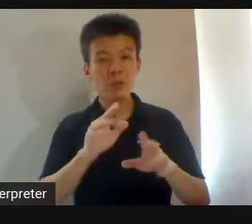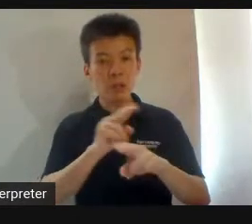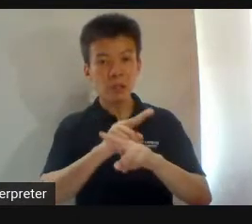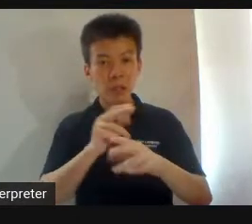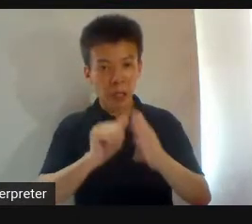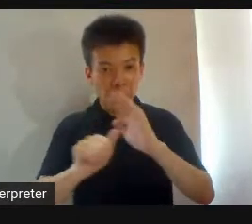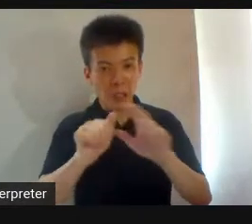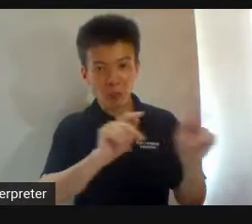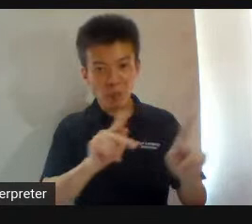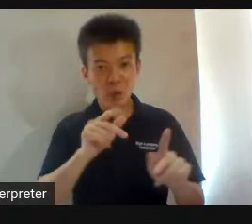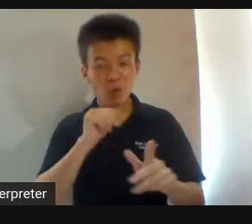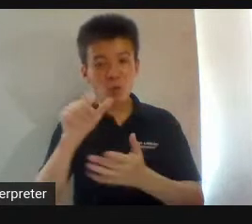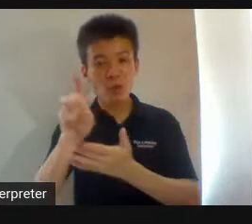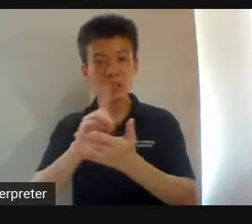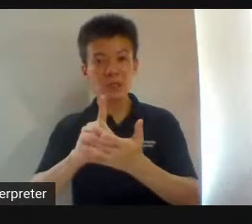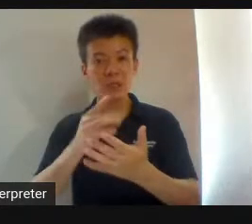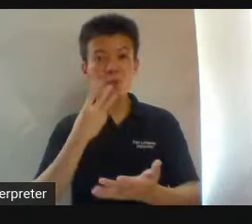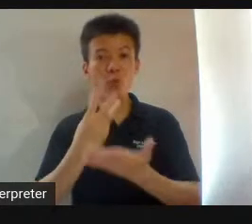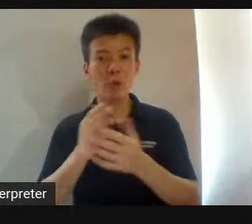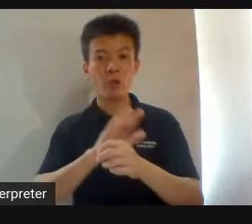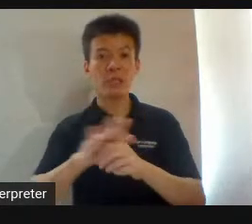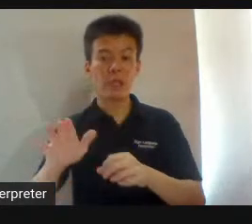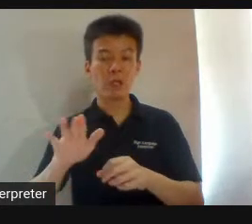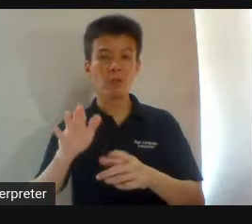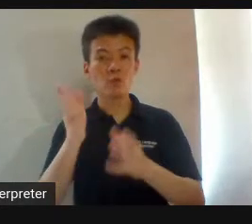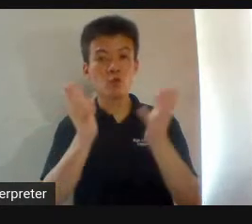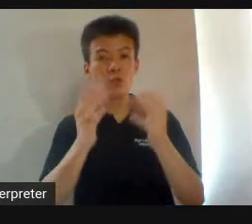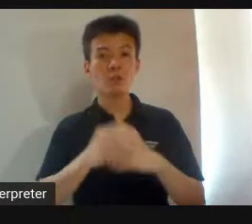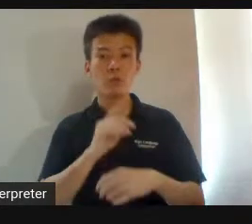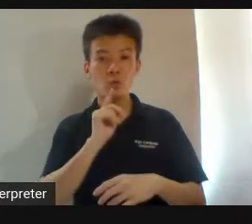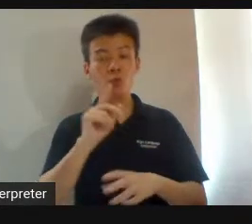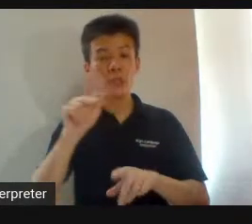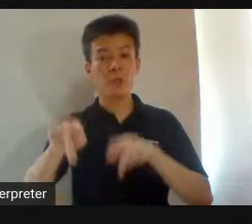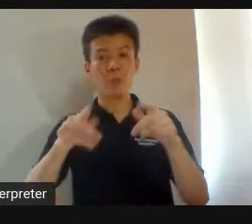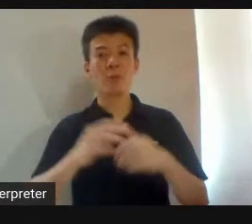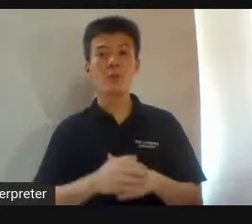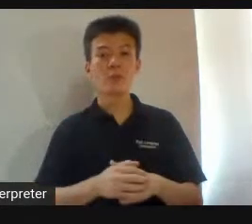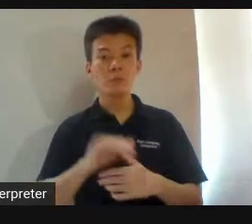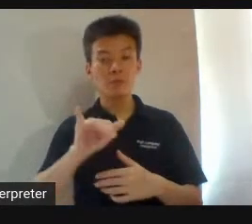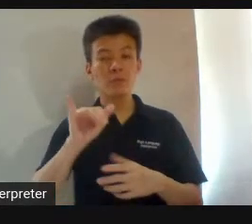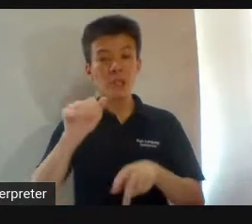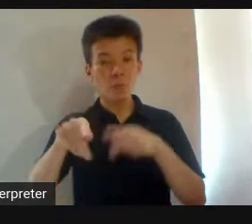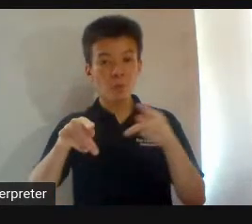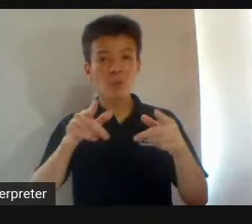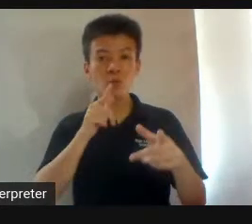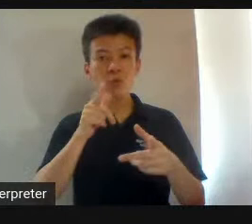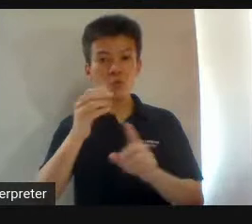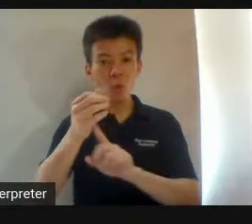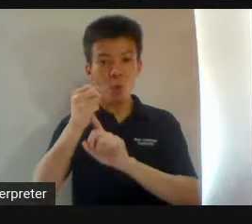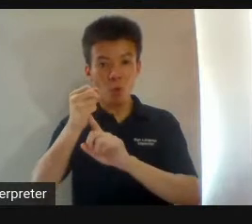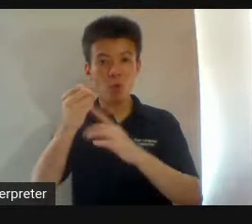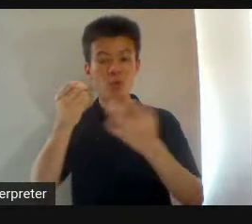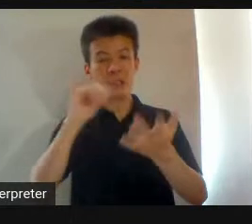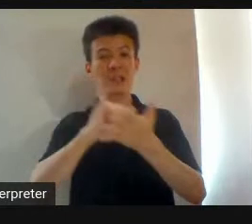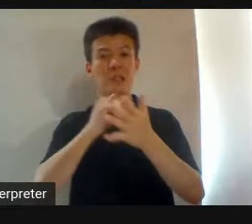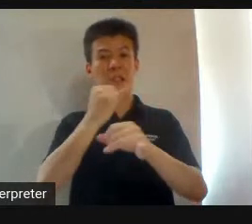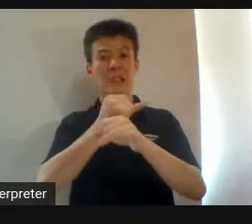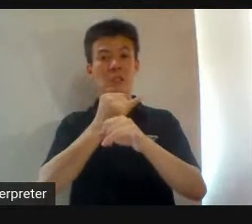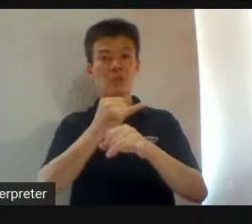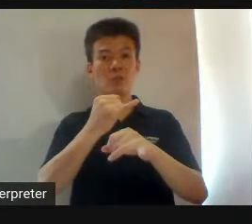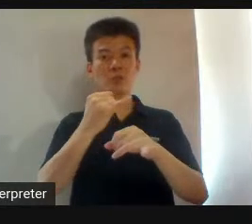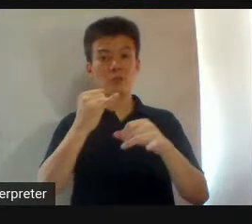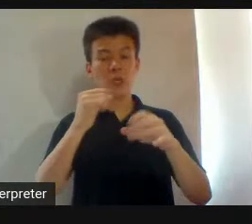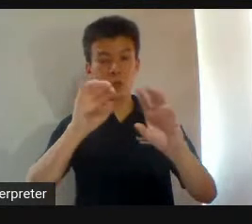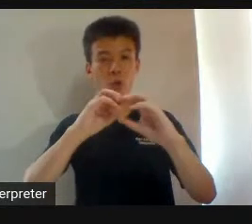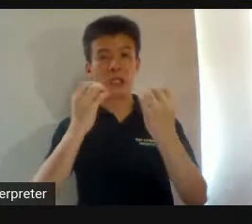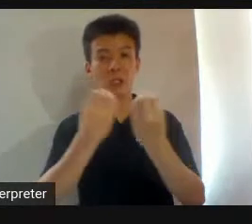not designed well enough to, you know, serve. It's really the people. It's the people that hold up an institution, an